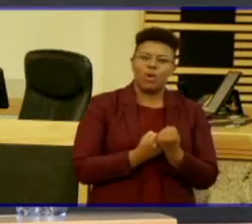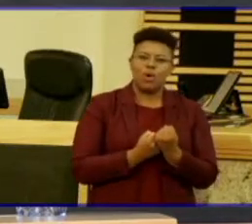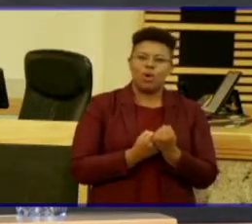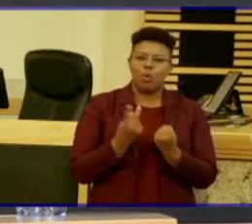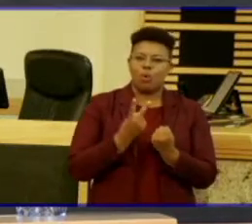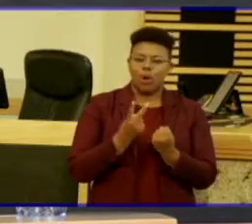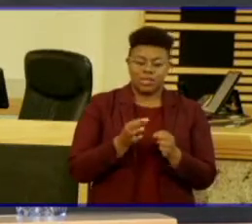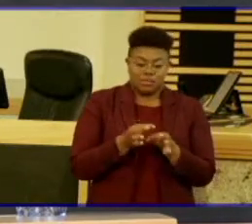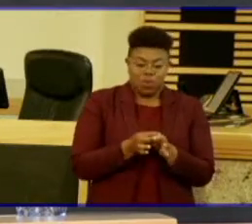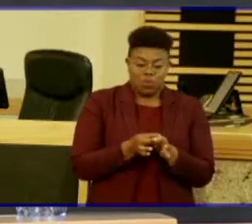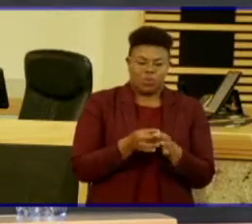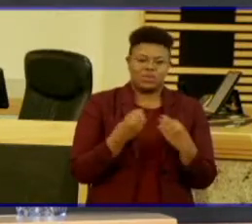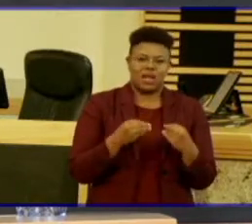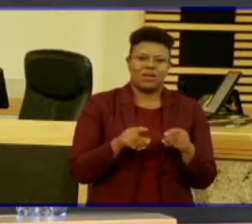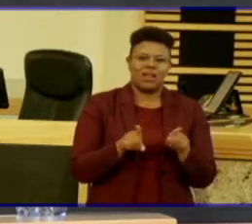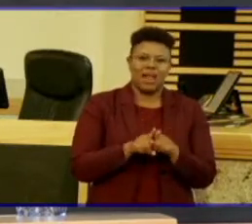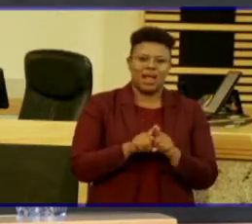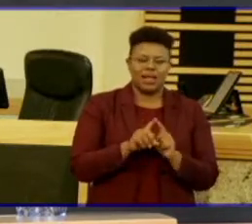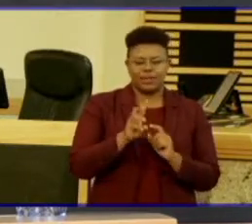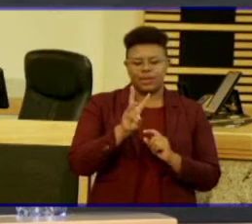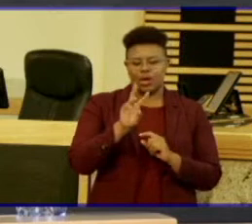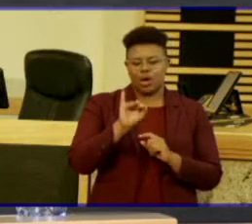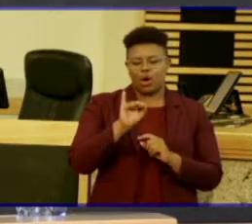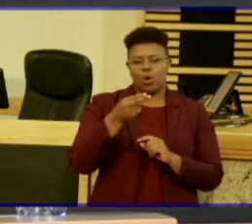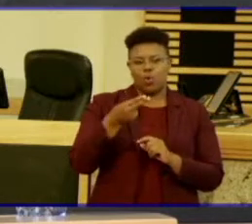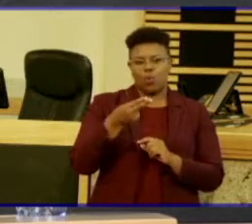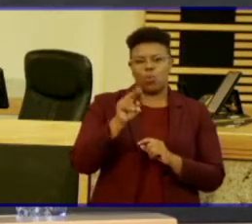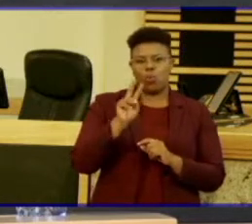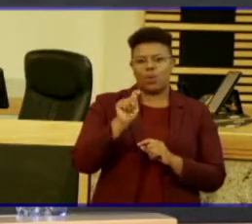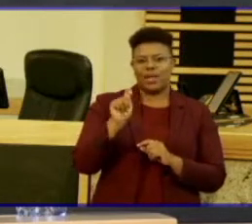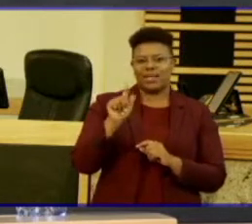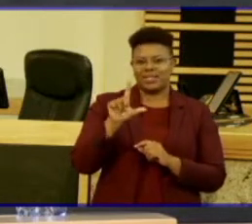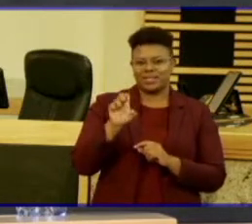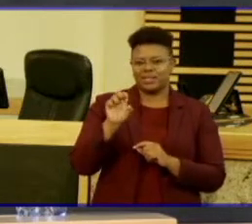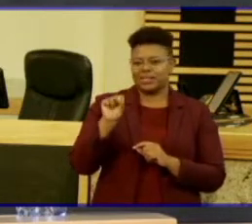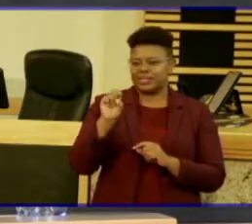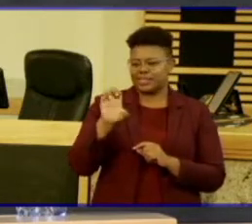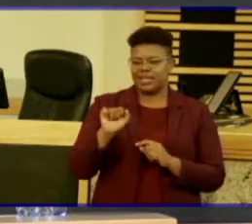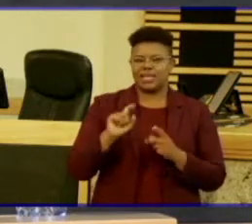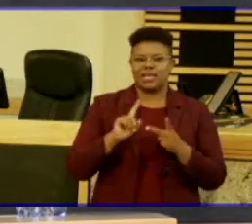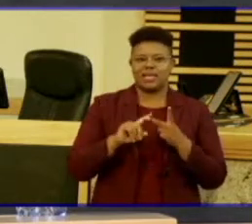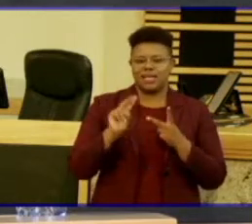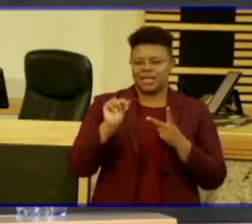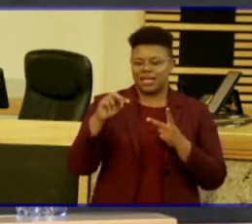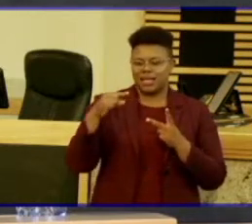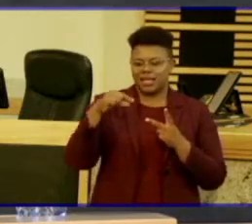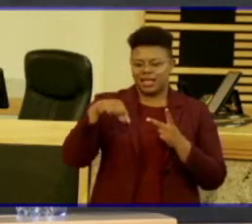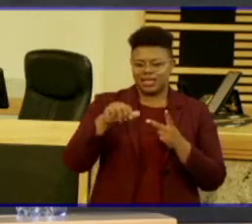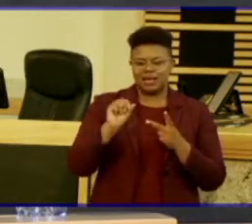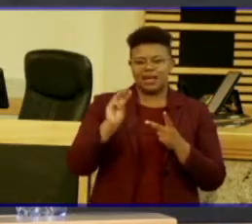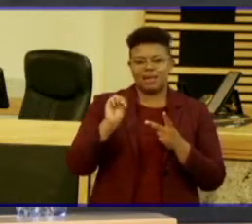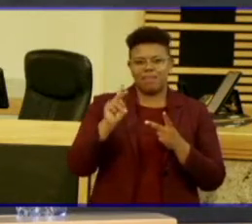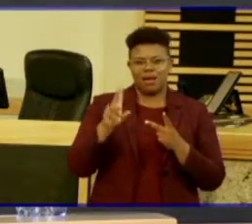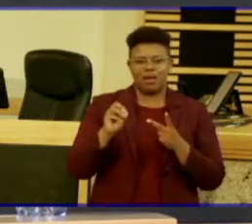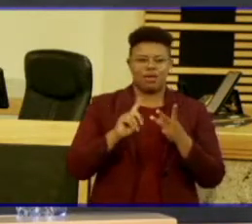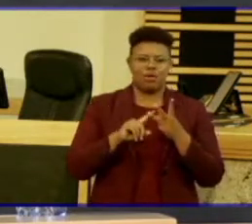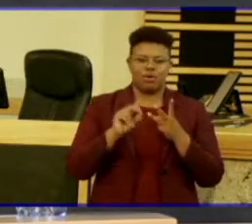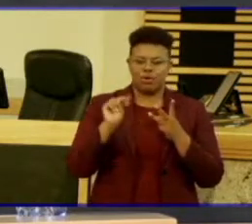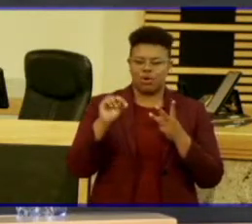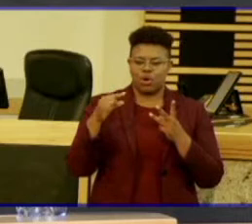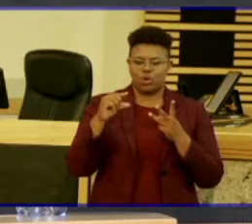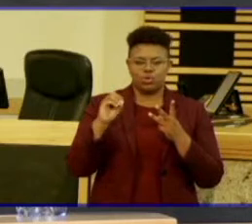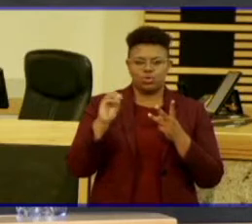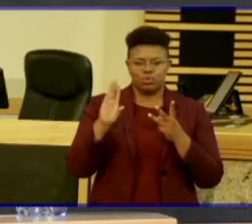of small towns such as Whitlisi, Kumha, Ngamakwe, Ngobo, Mkanduli, and